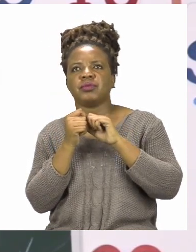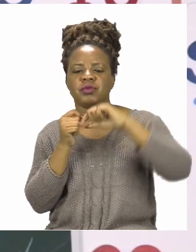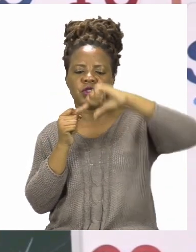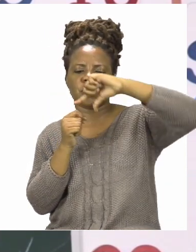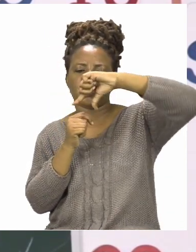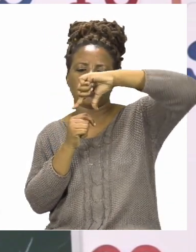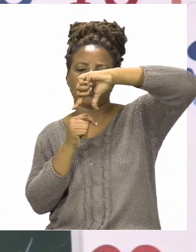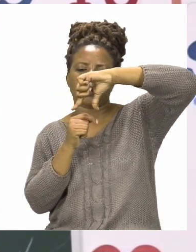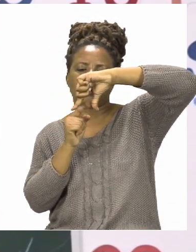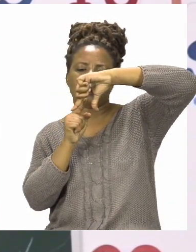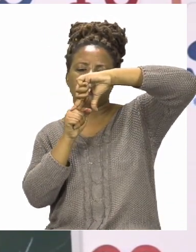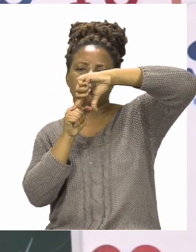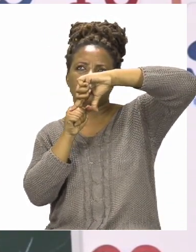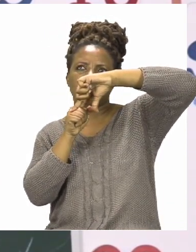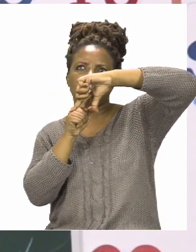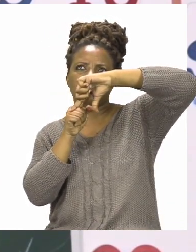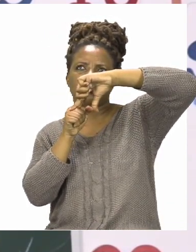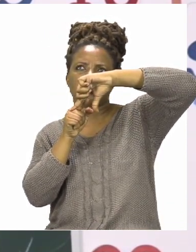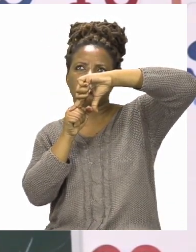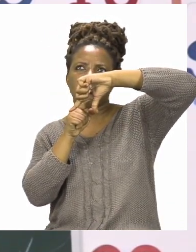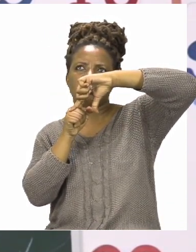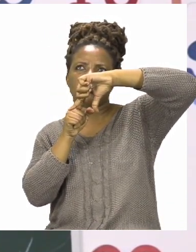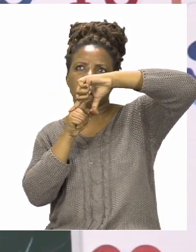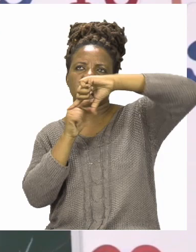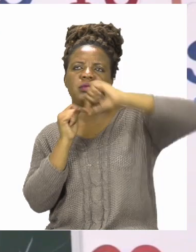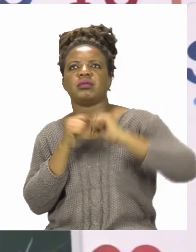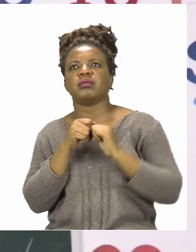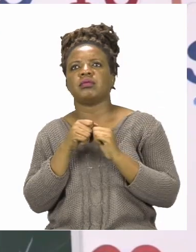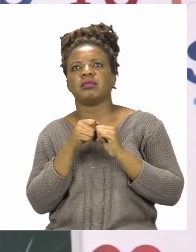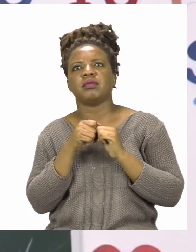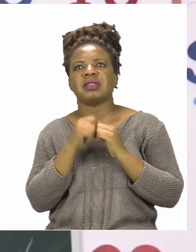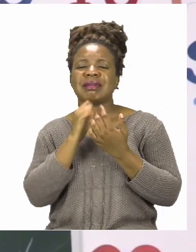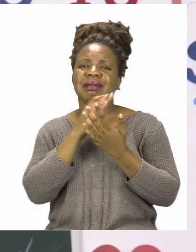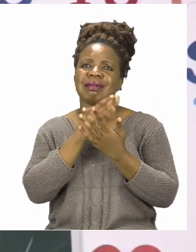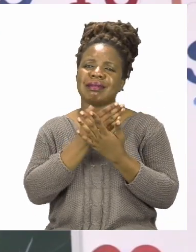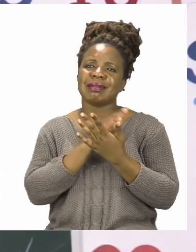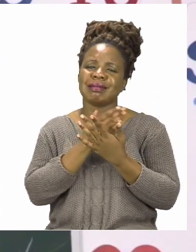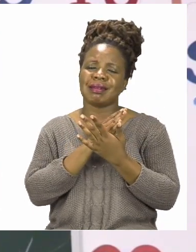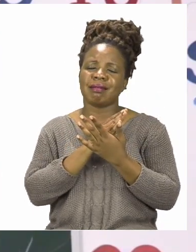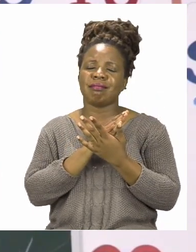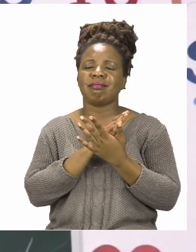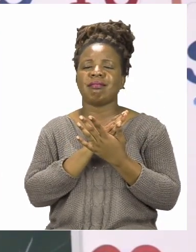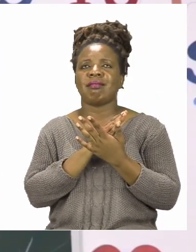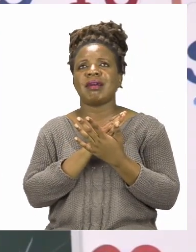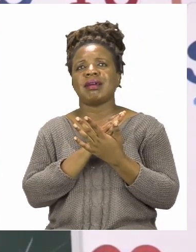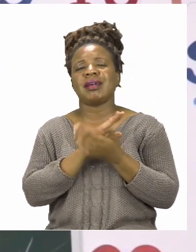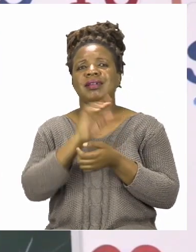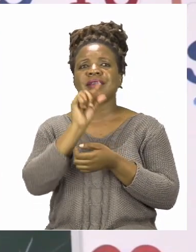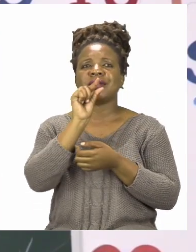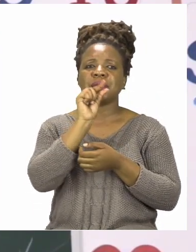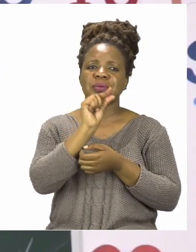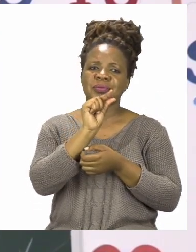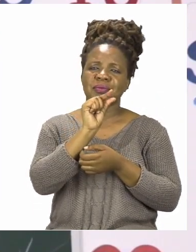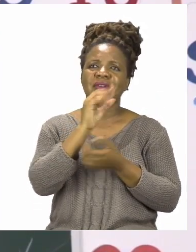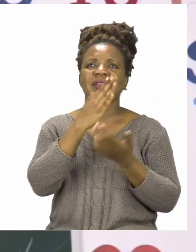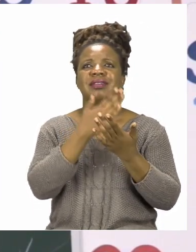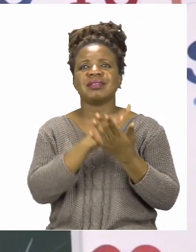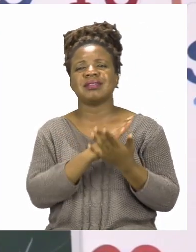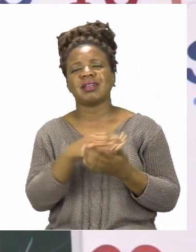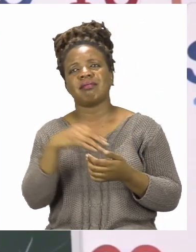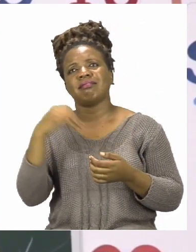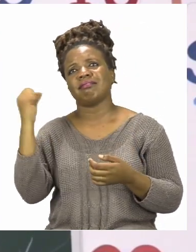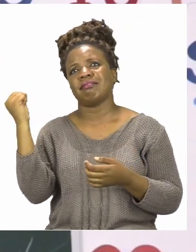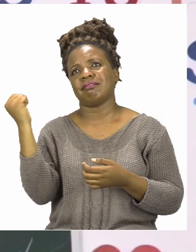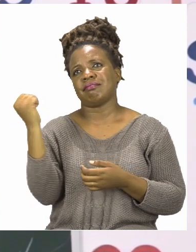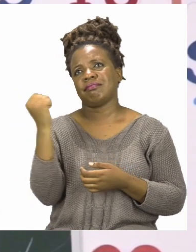be at the top, and like I said, some angles are smaller, others can be bigger. So this